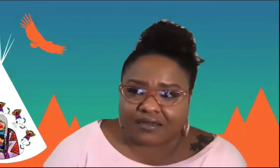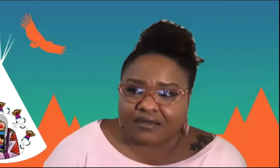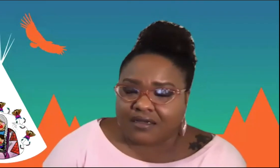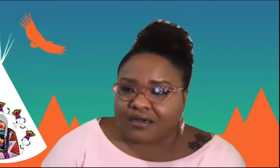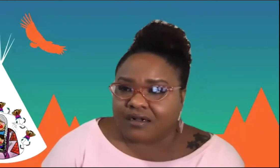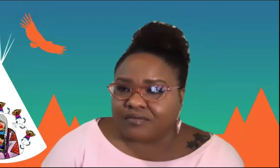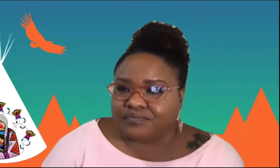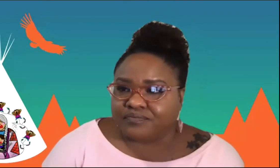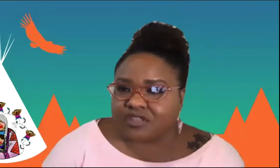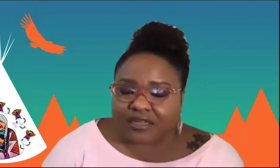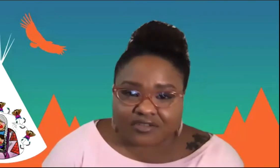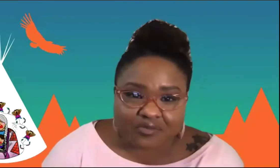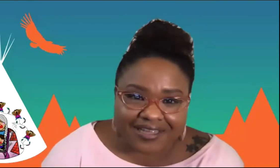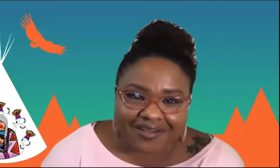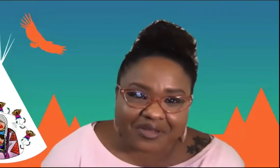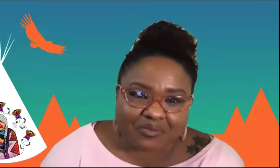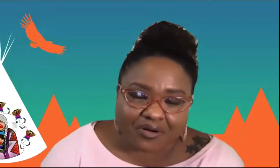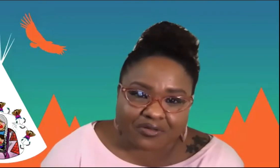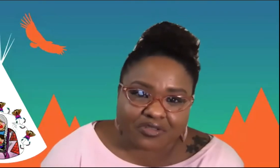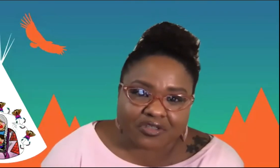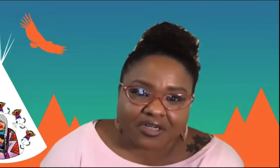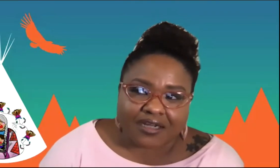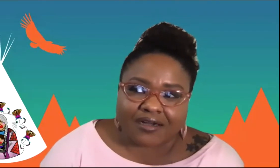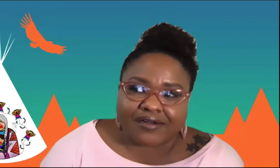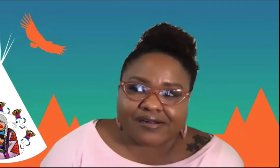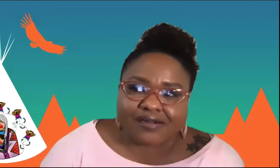data. Change the way that we approach